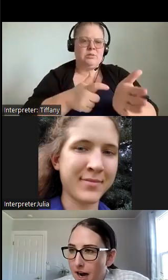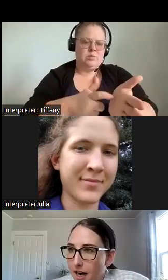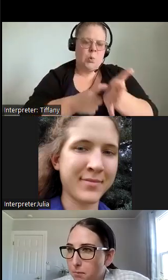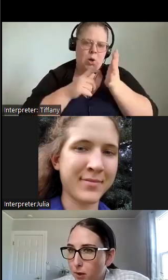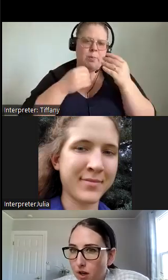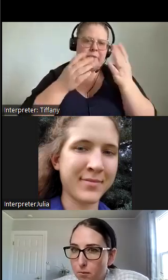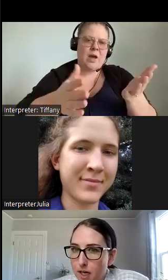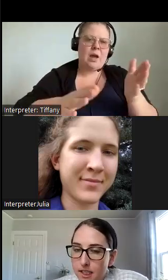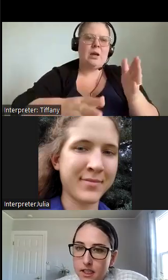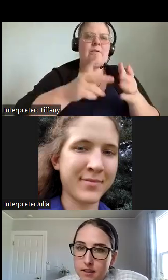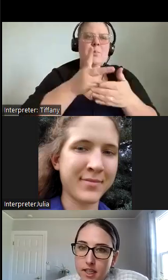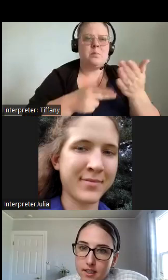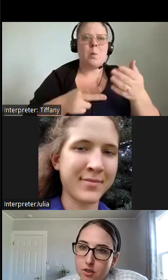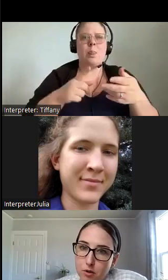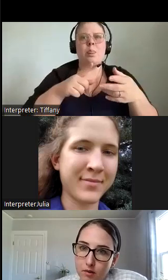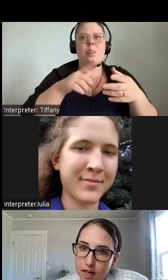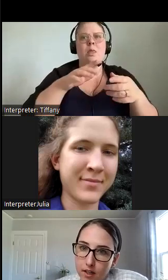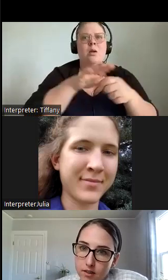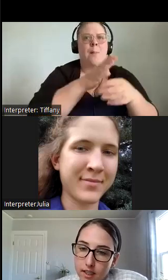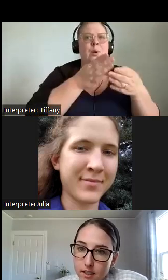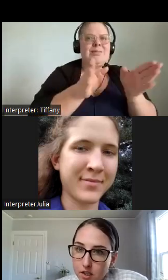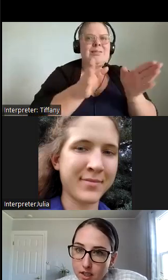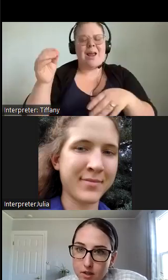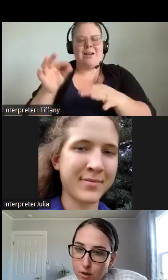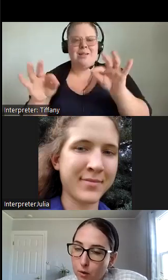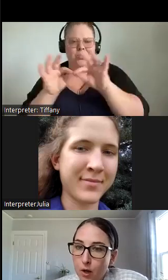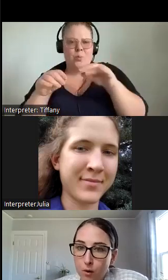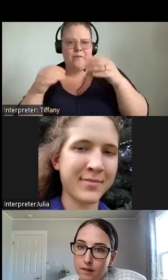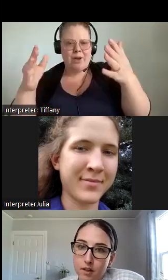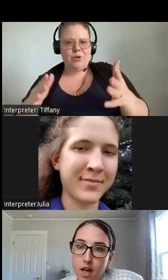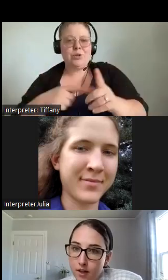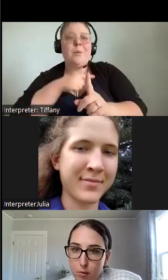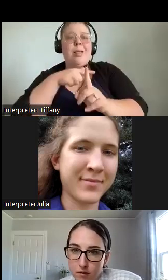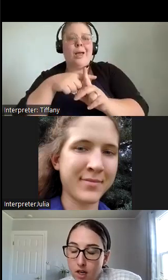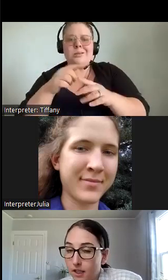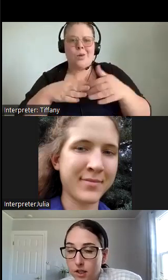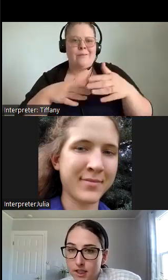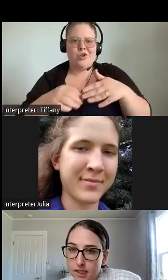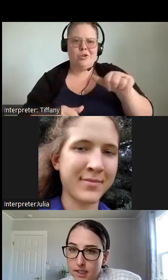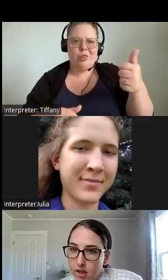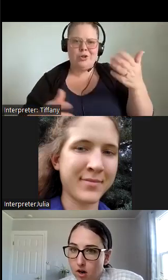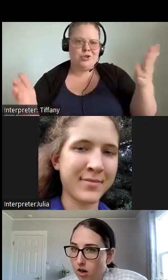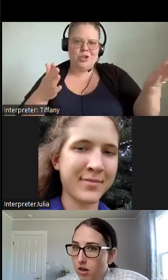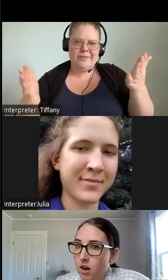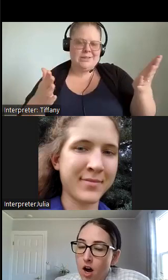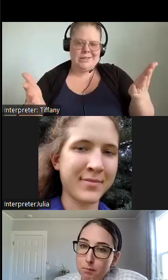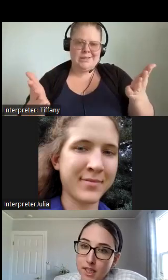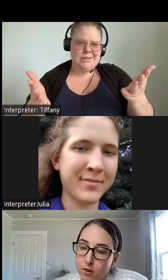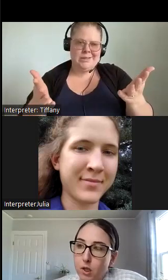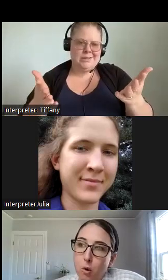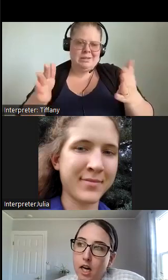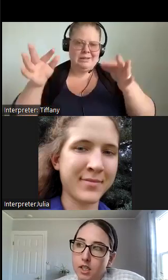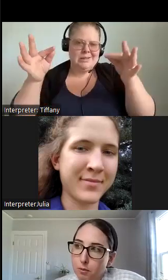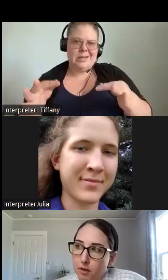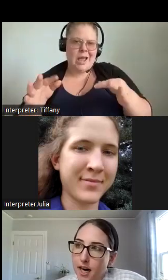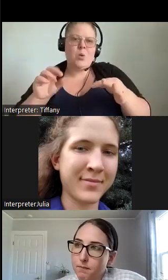provided by both comprehensive and essential providers, in addition to whatever other services they are opting